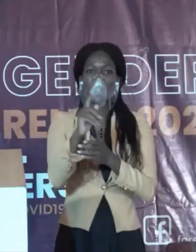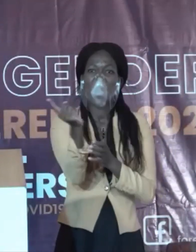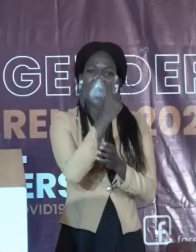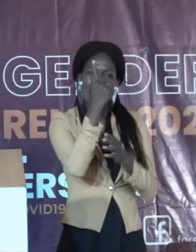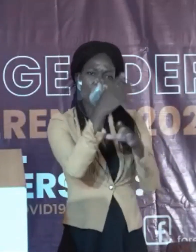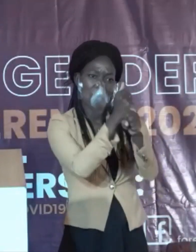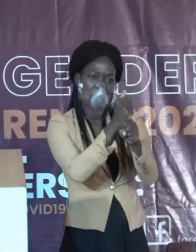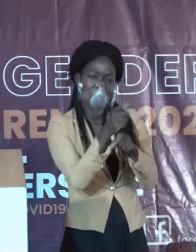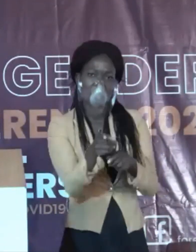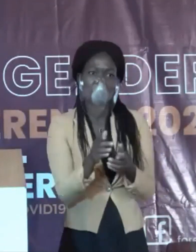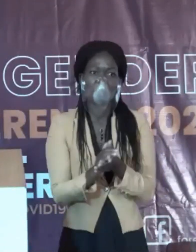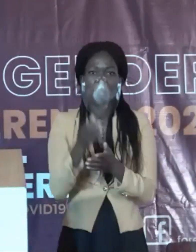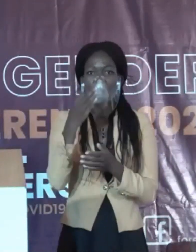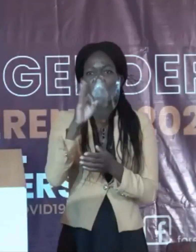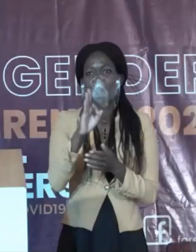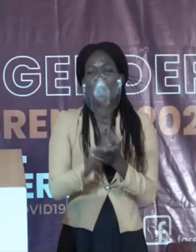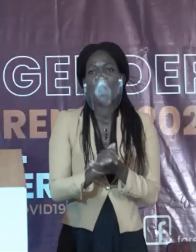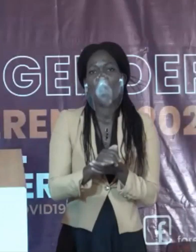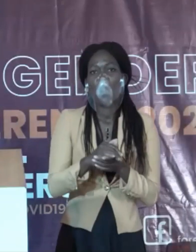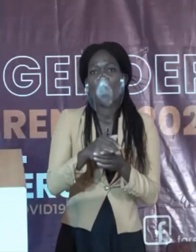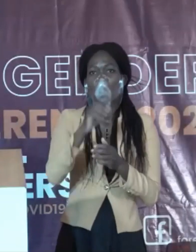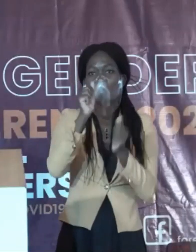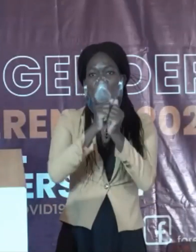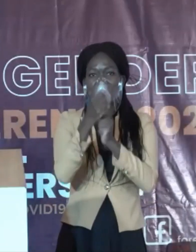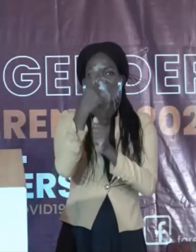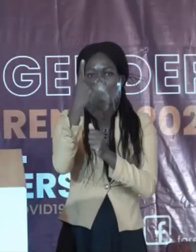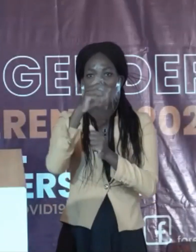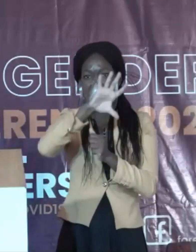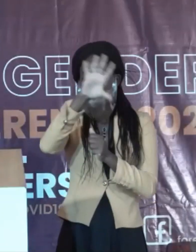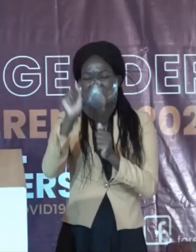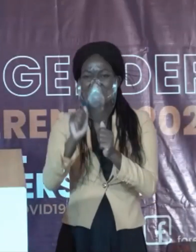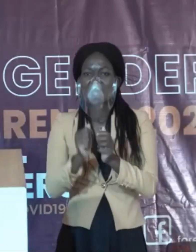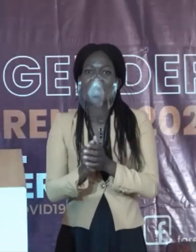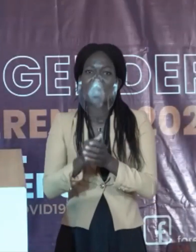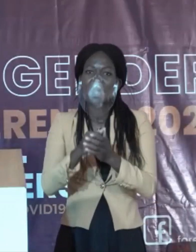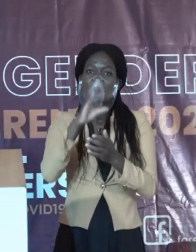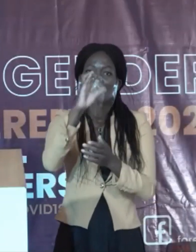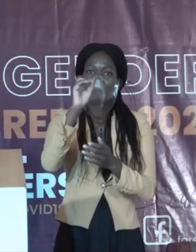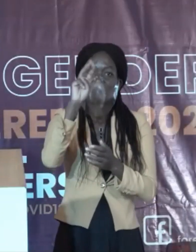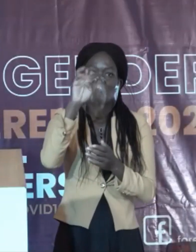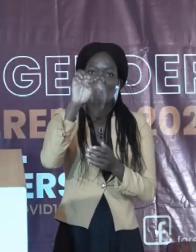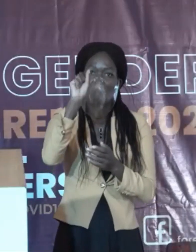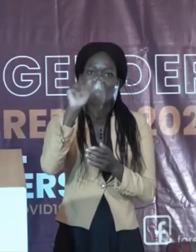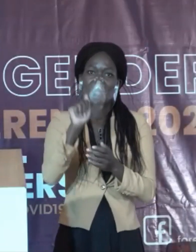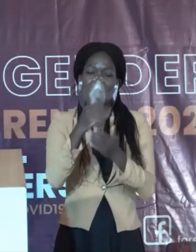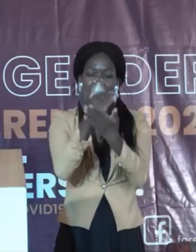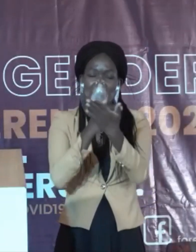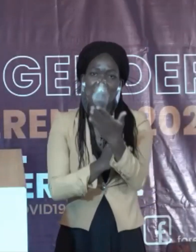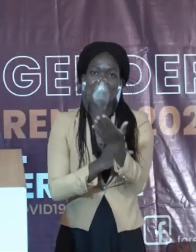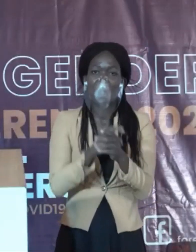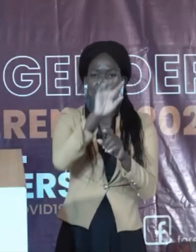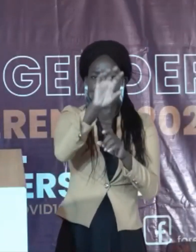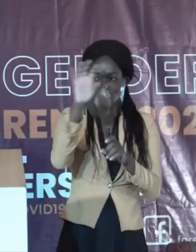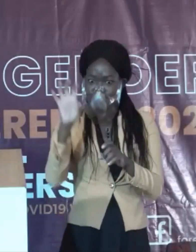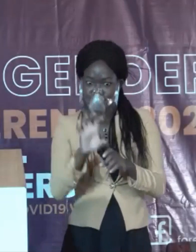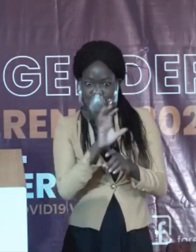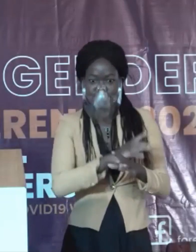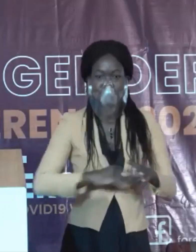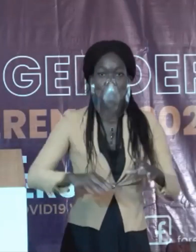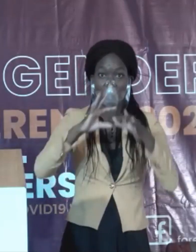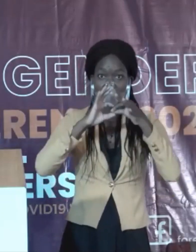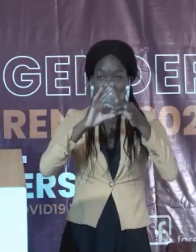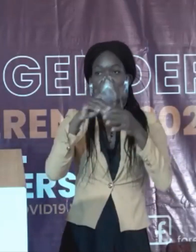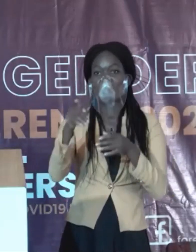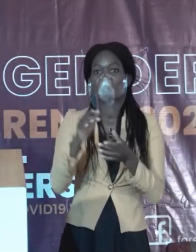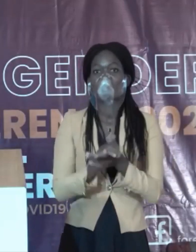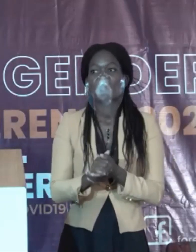associations for the 21 African COMESA member nations. With more than 20 years of experience in